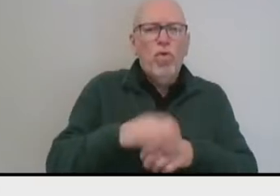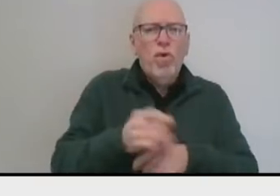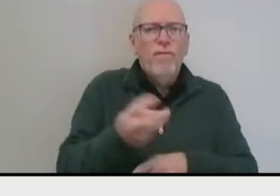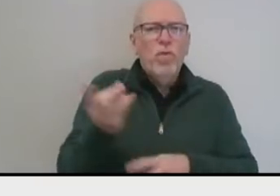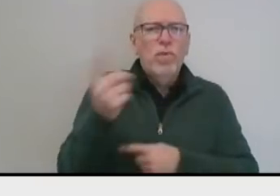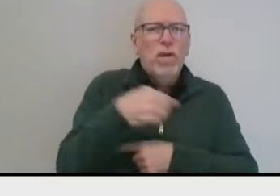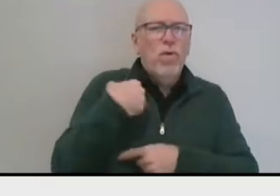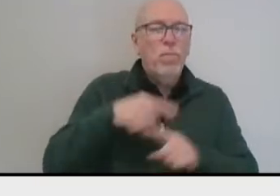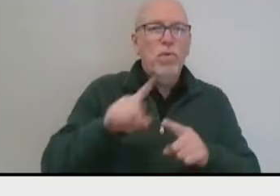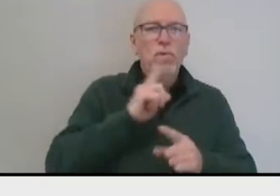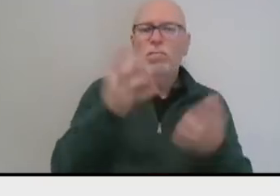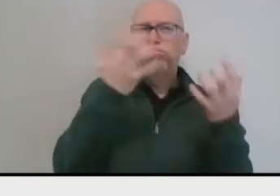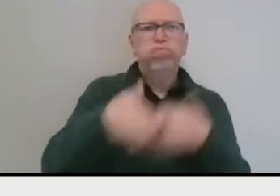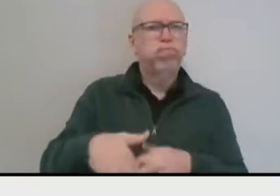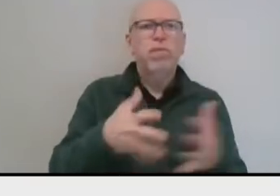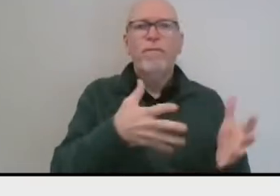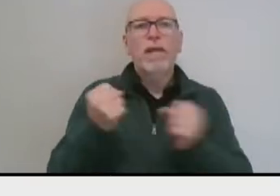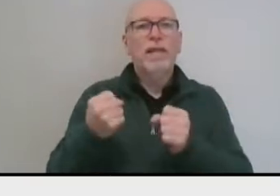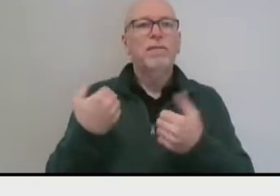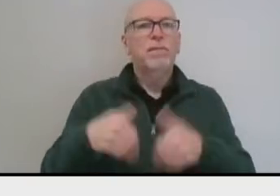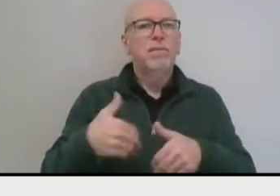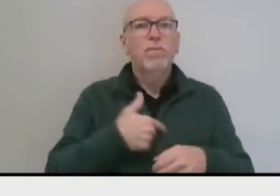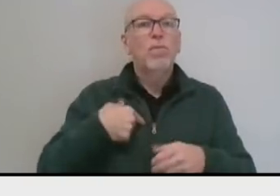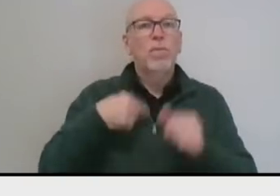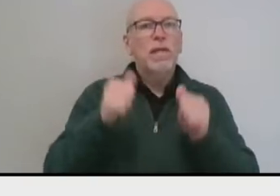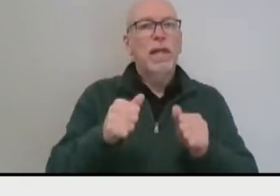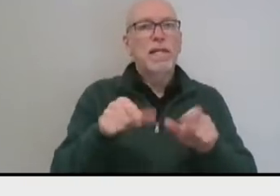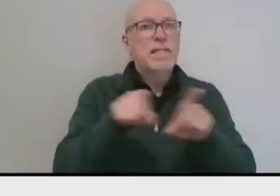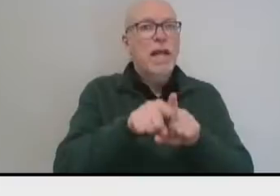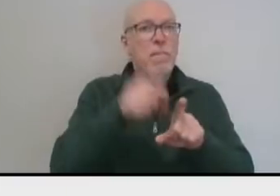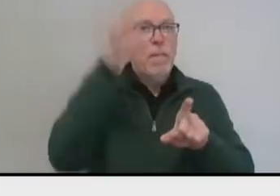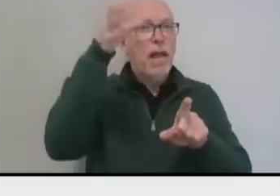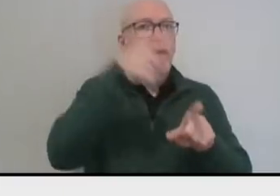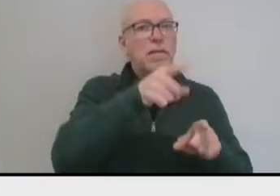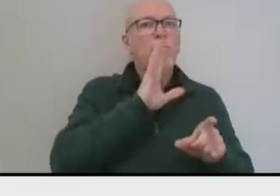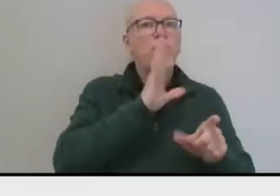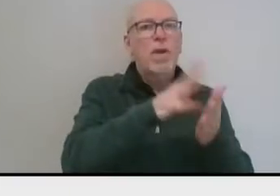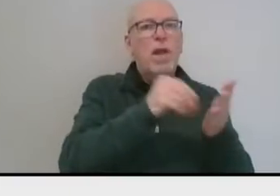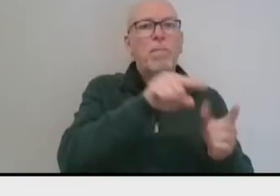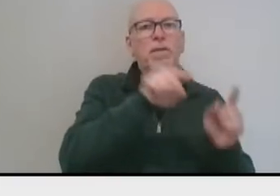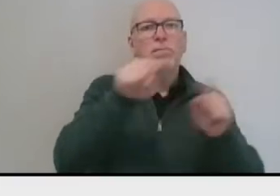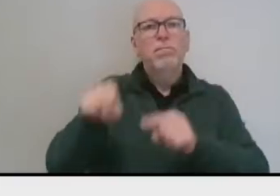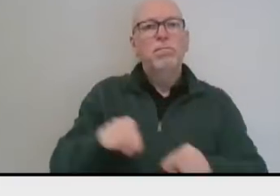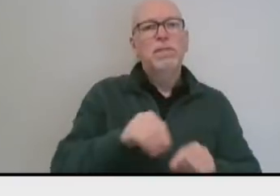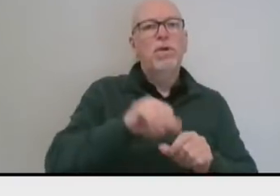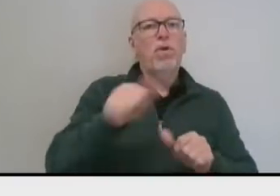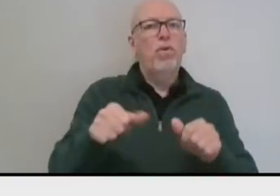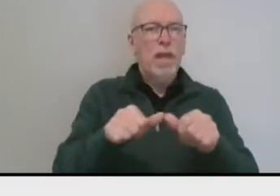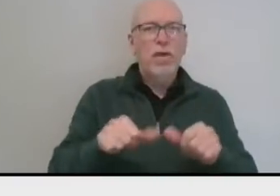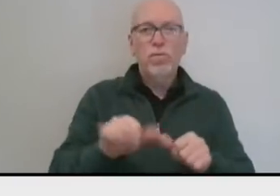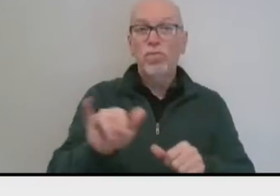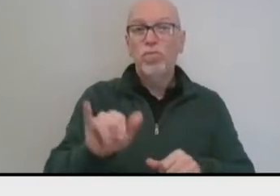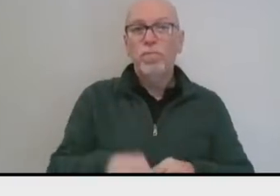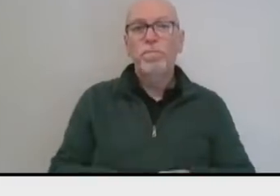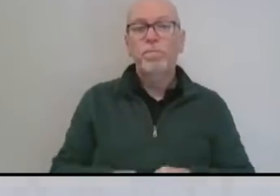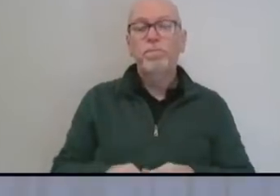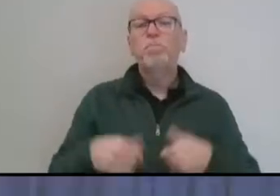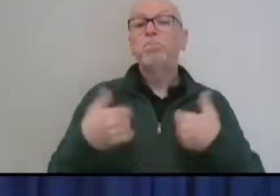come together fast, and then we'll be able to replicate this in some other areas. Having said